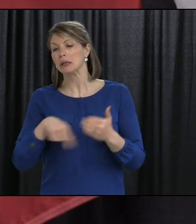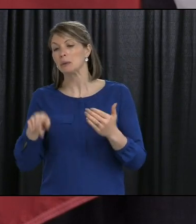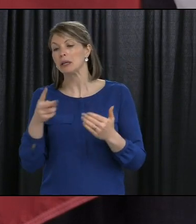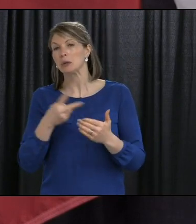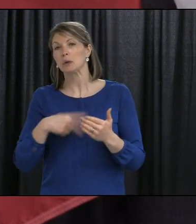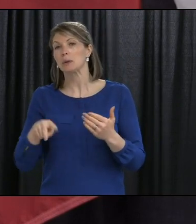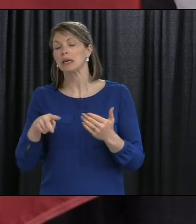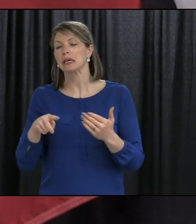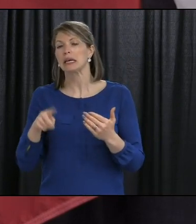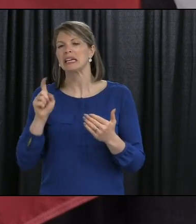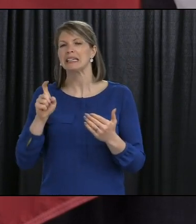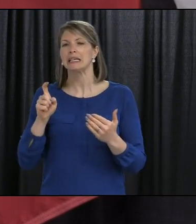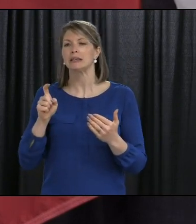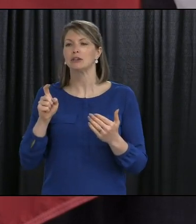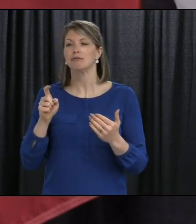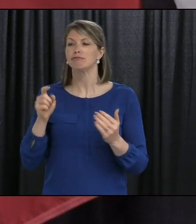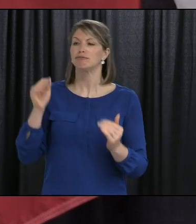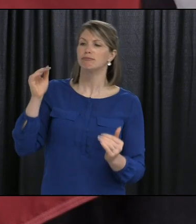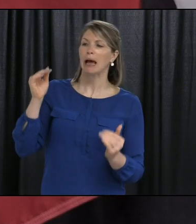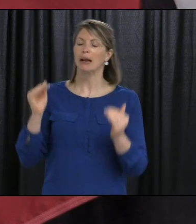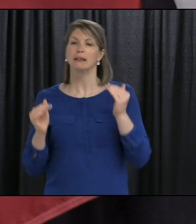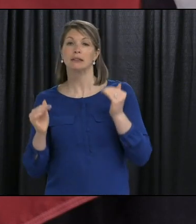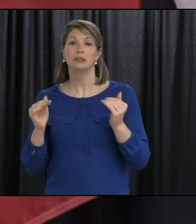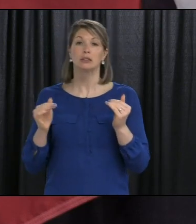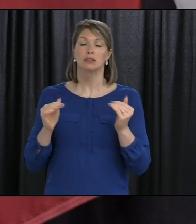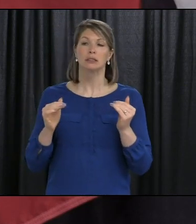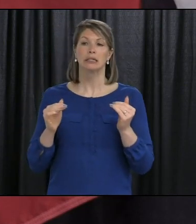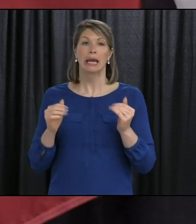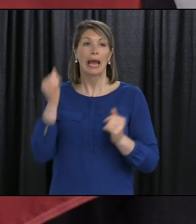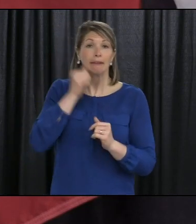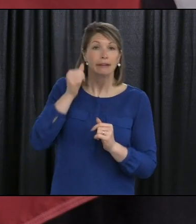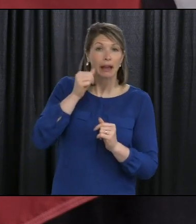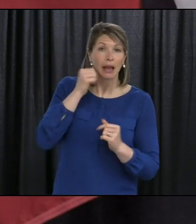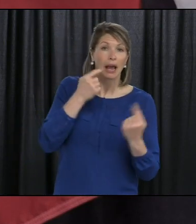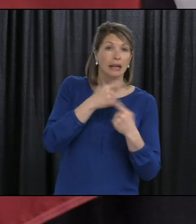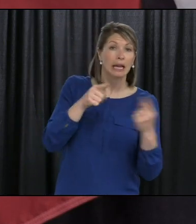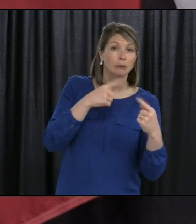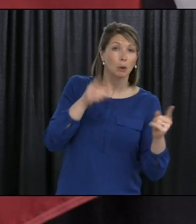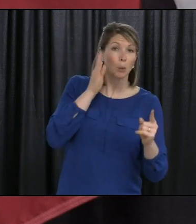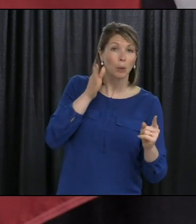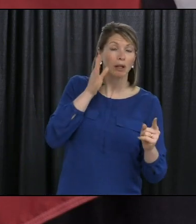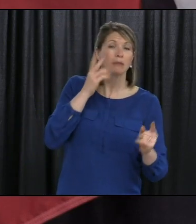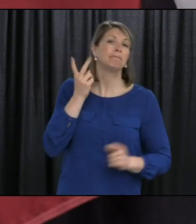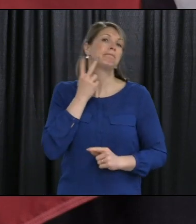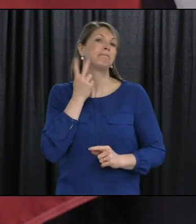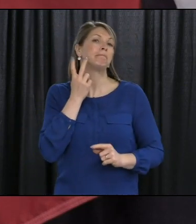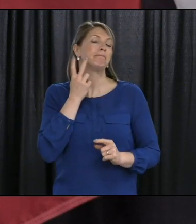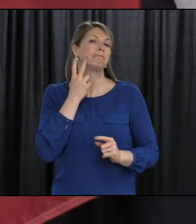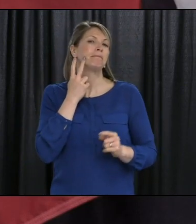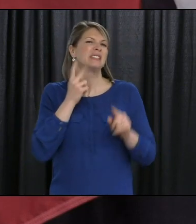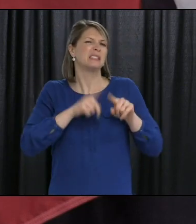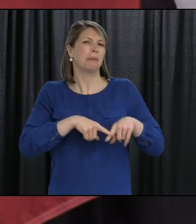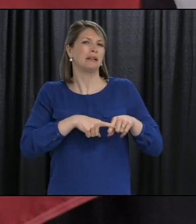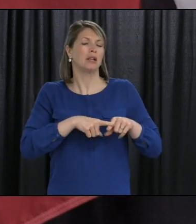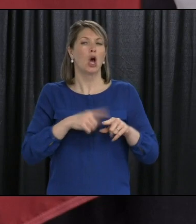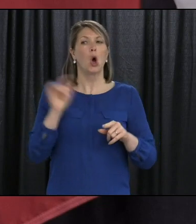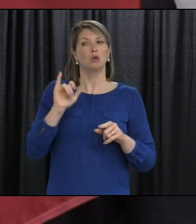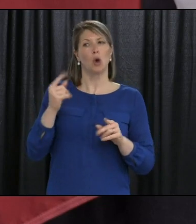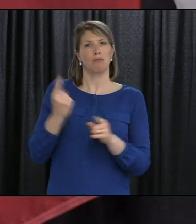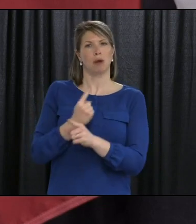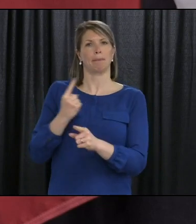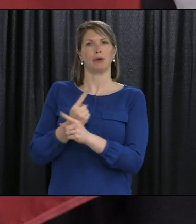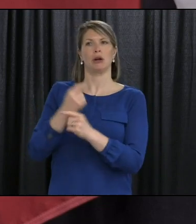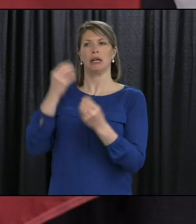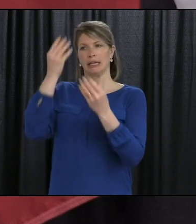so on how we want to go forward with our daily briefings and how we get the proper information out to Newfoundlanders